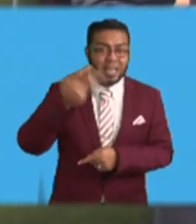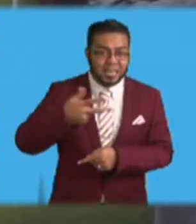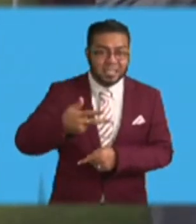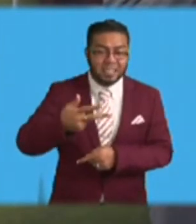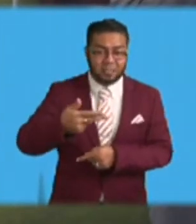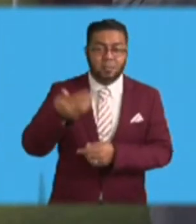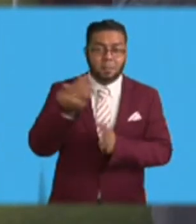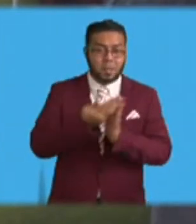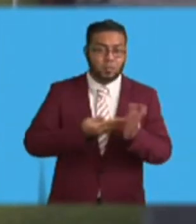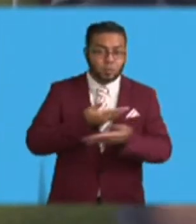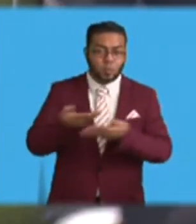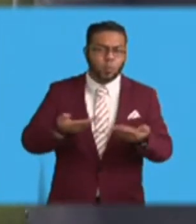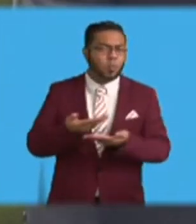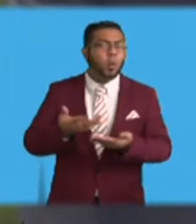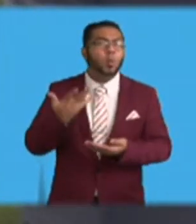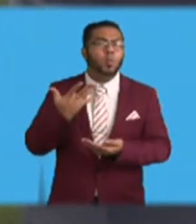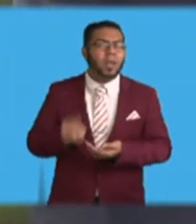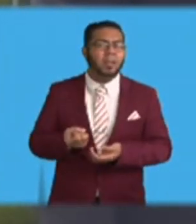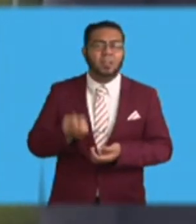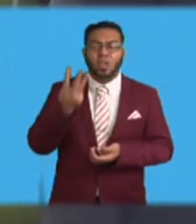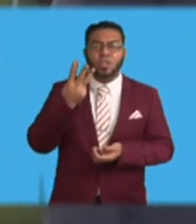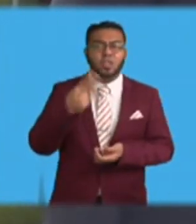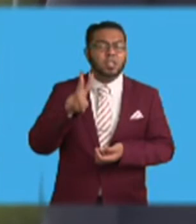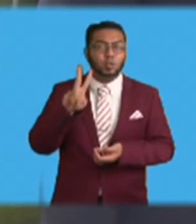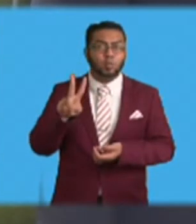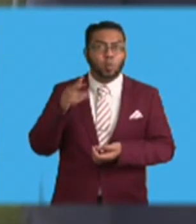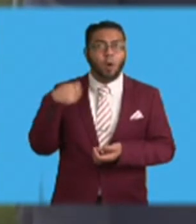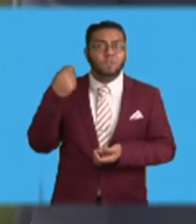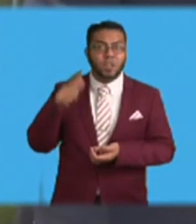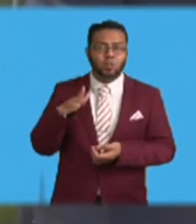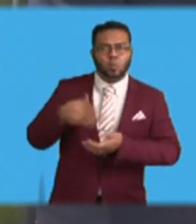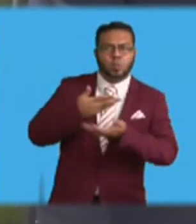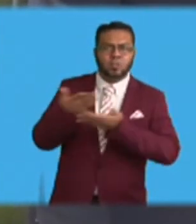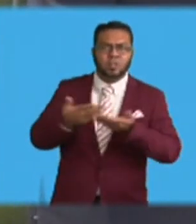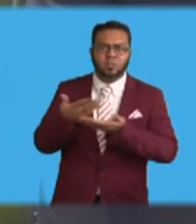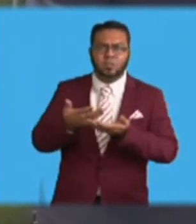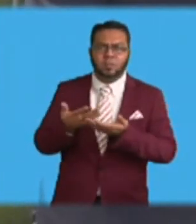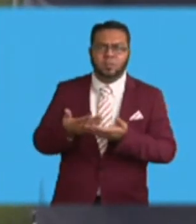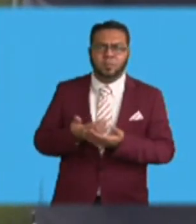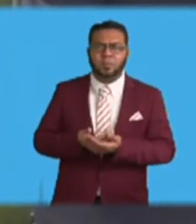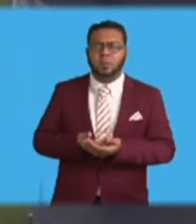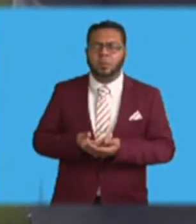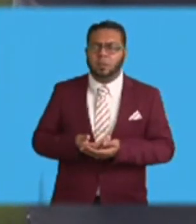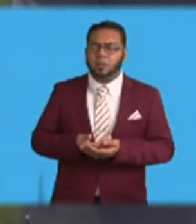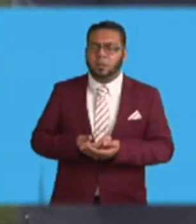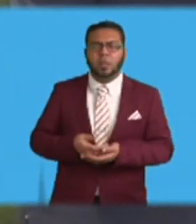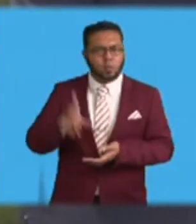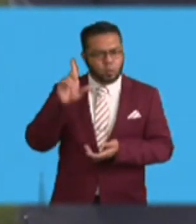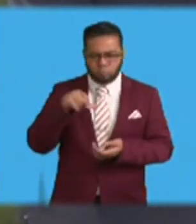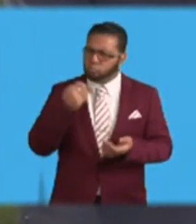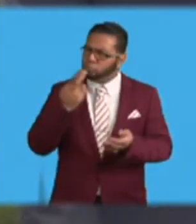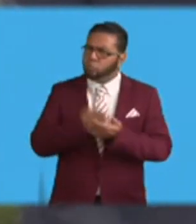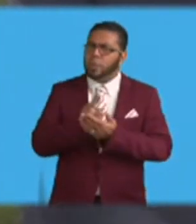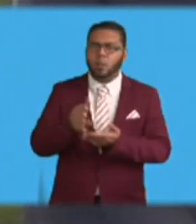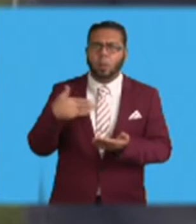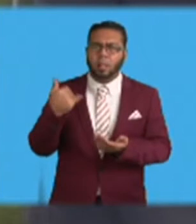we had about 32 official consultations in 2017-2018, and they went really well, Madam